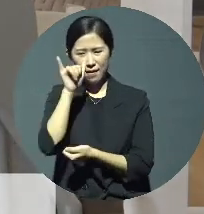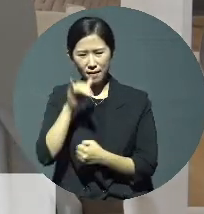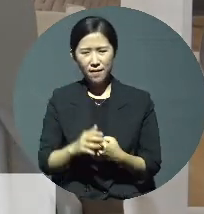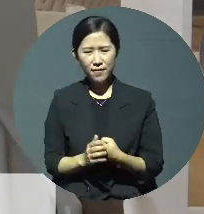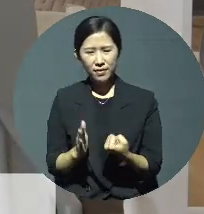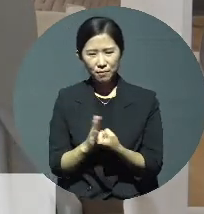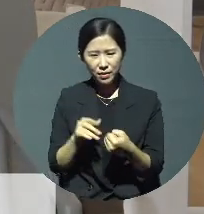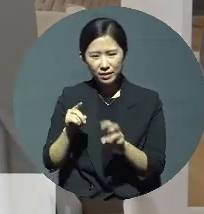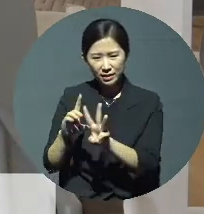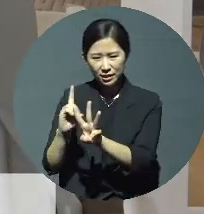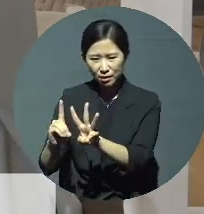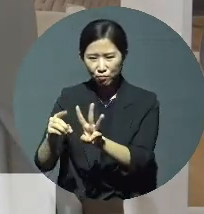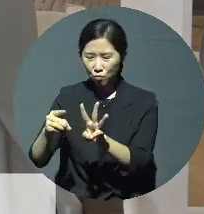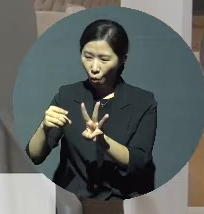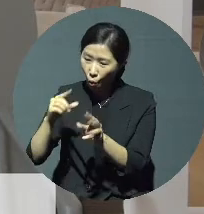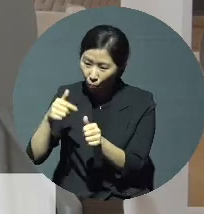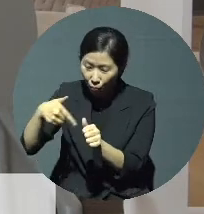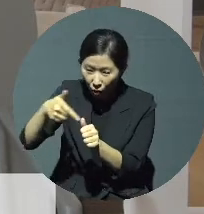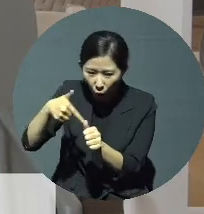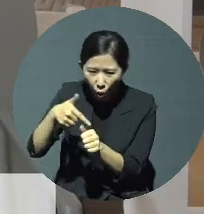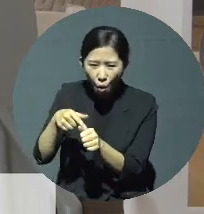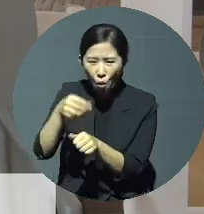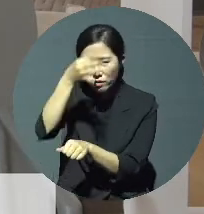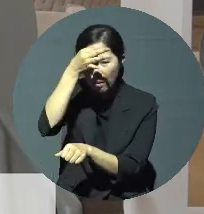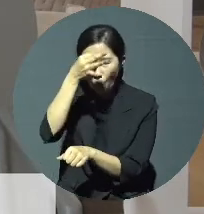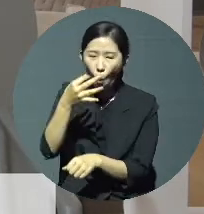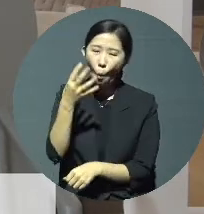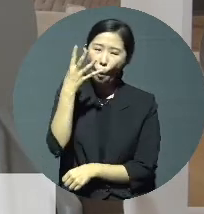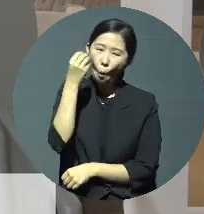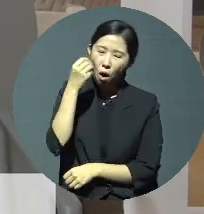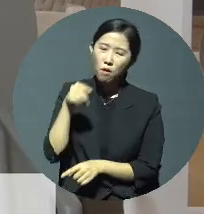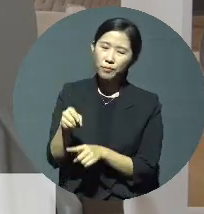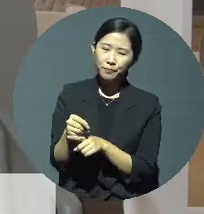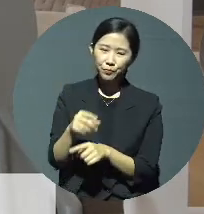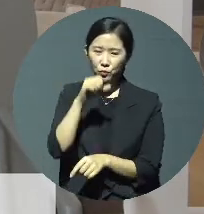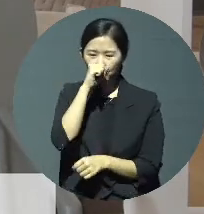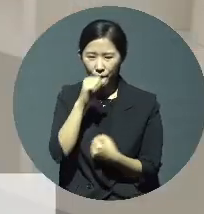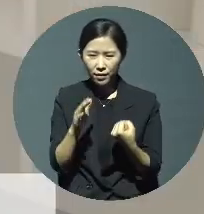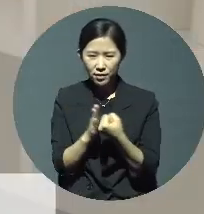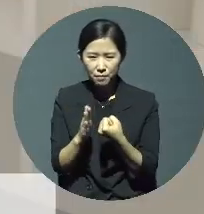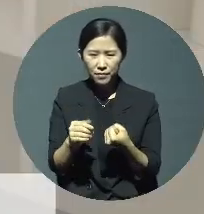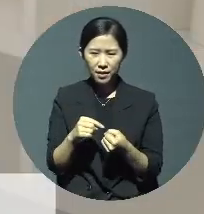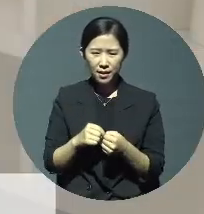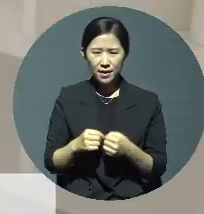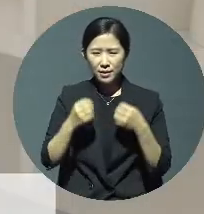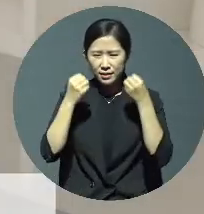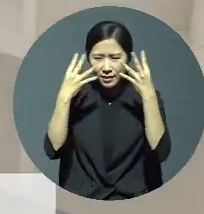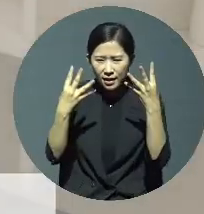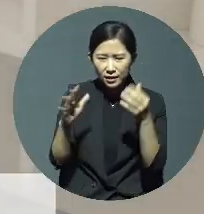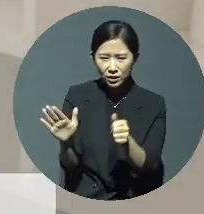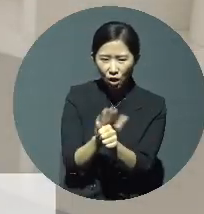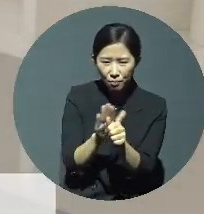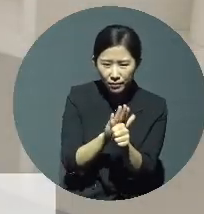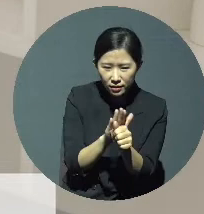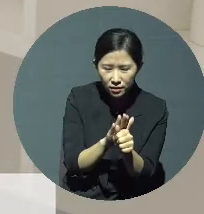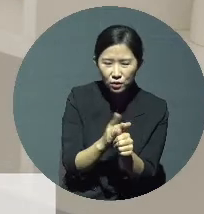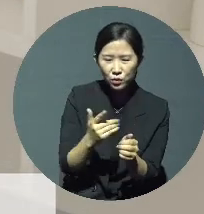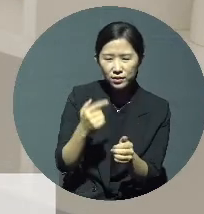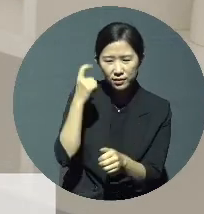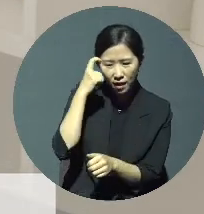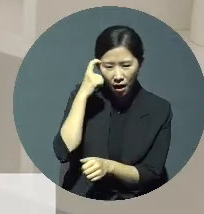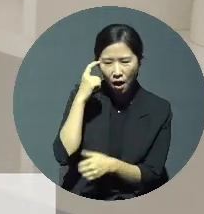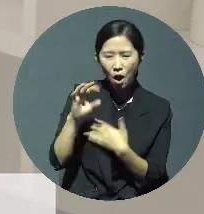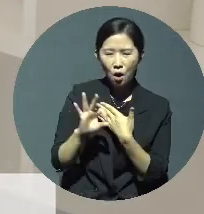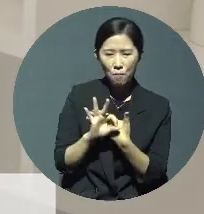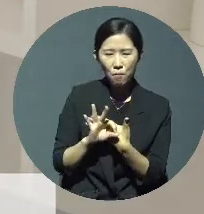really interesting platform to start thinking about new products and services and how we can have something that is made on the